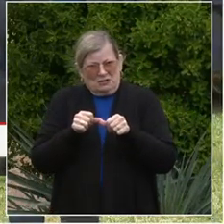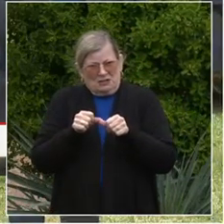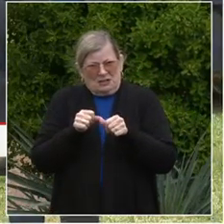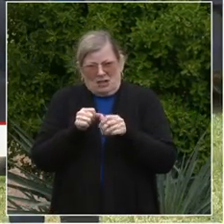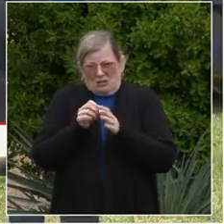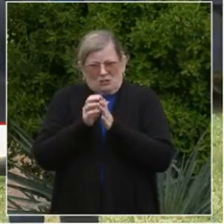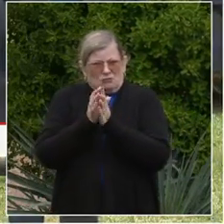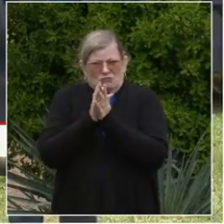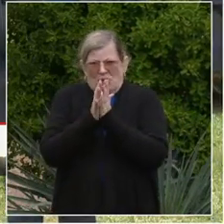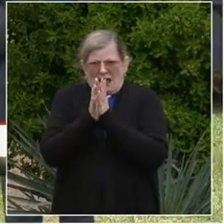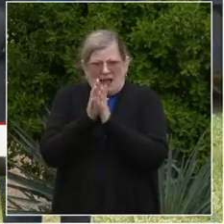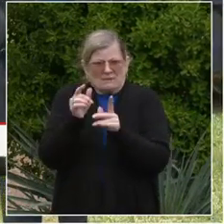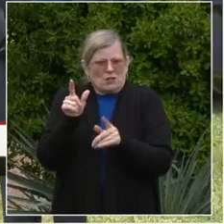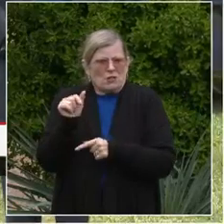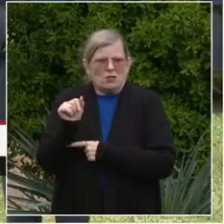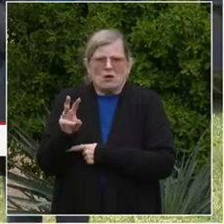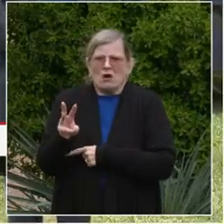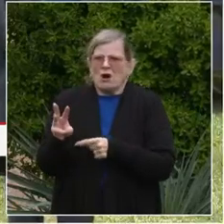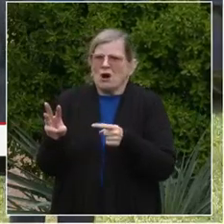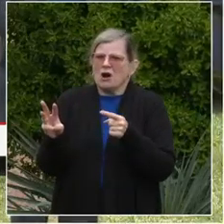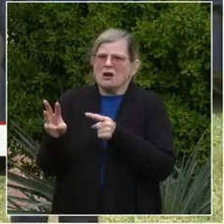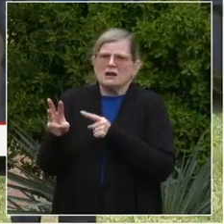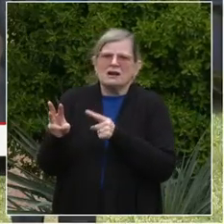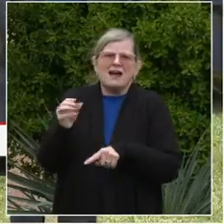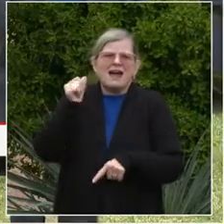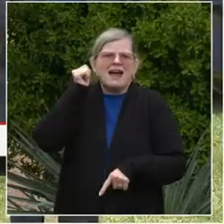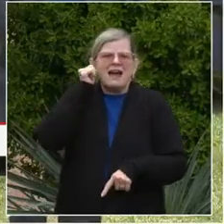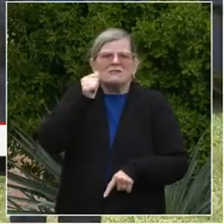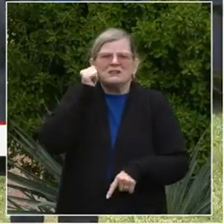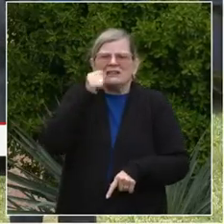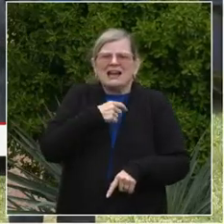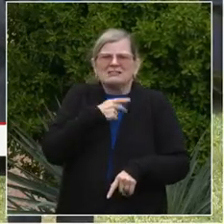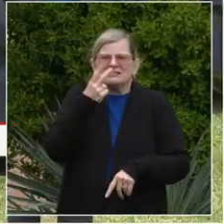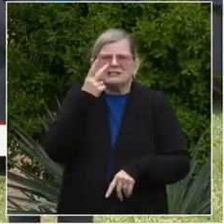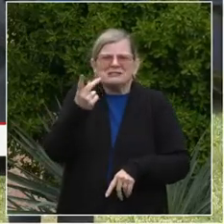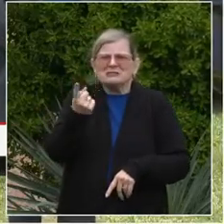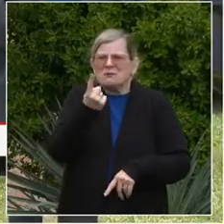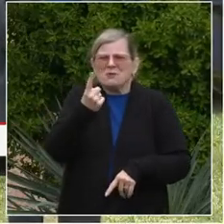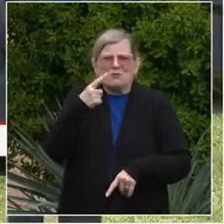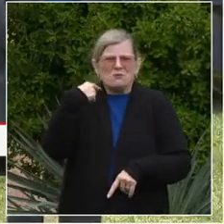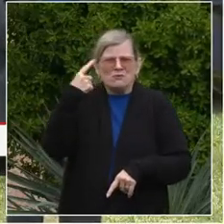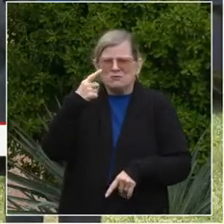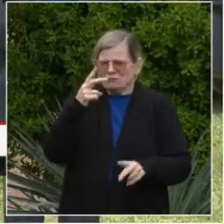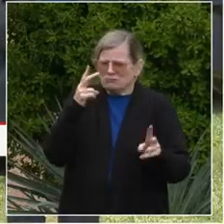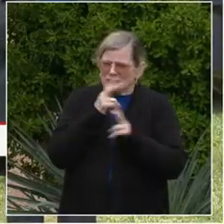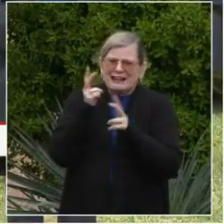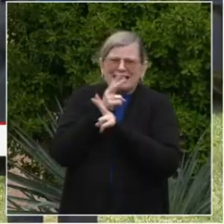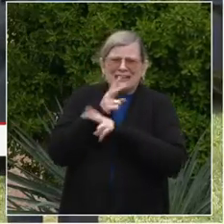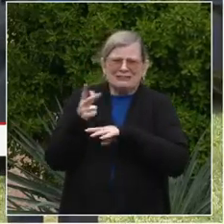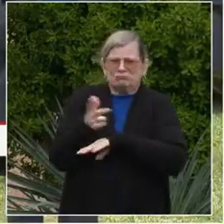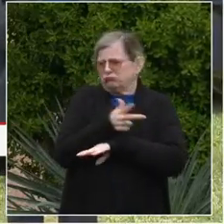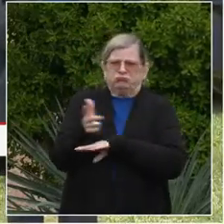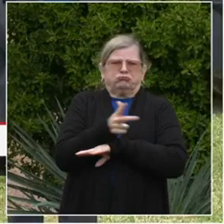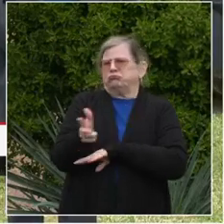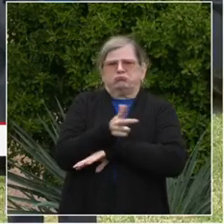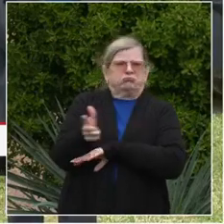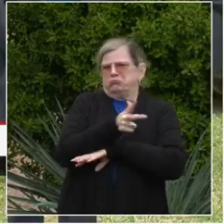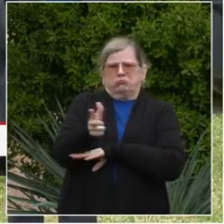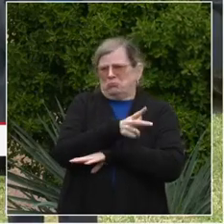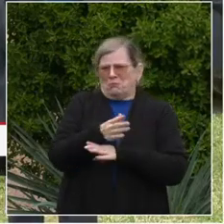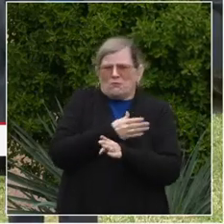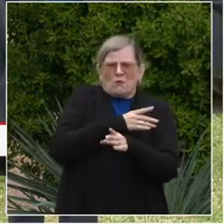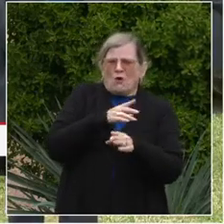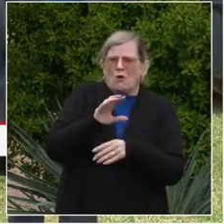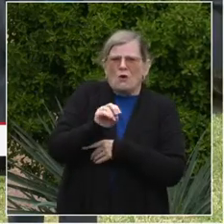day, I see somebody doing something reckless and crazy that we didn't see before COVID and before, we pulled back from some of this. And